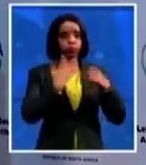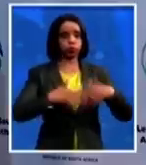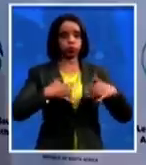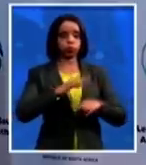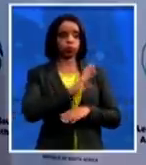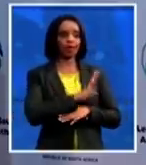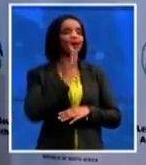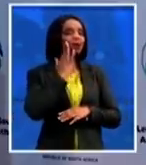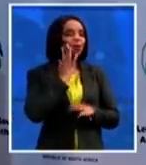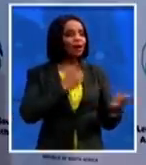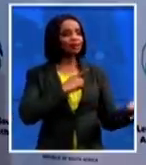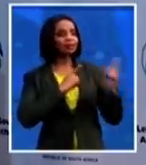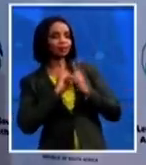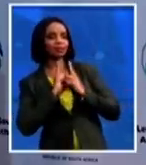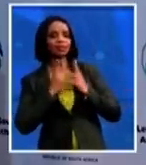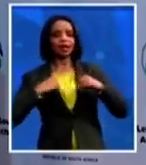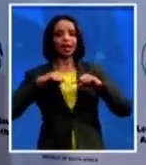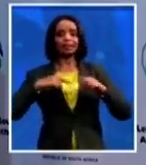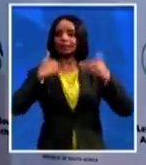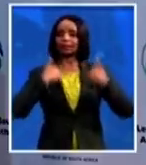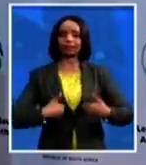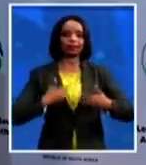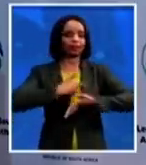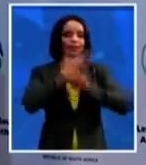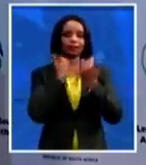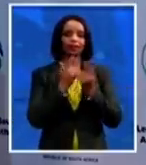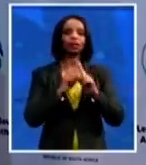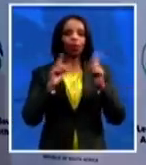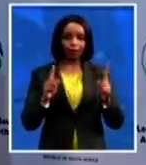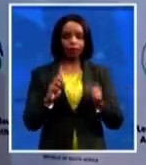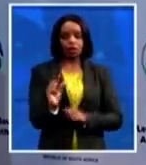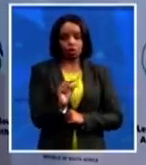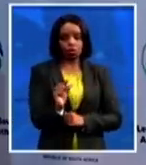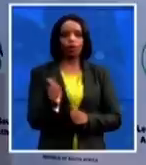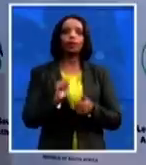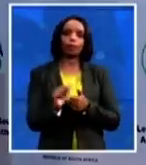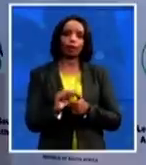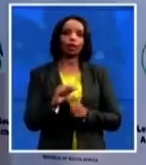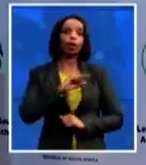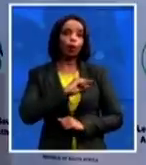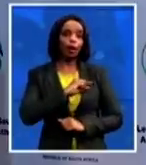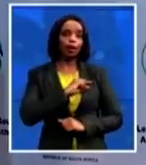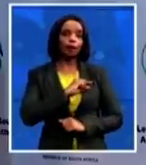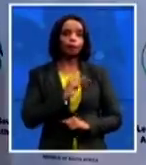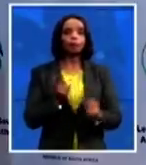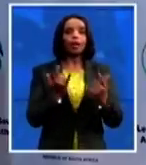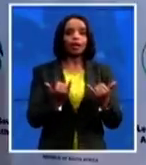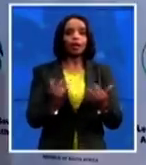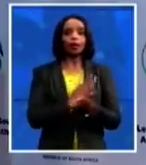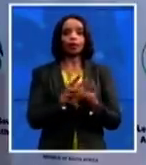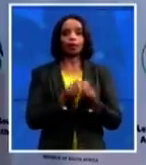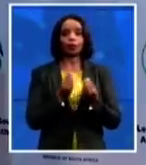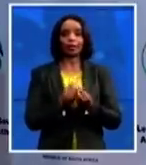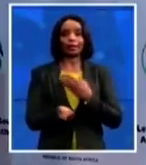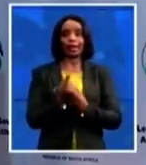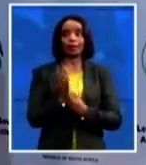better, because the underlying factors which led to that violence must be arrested with immediate effect, because